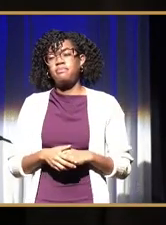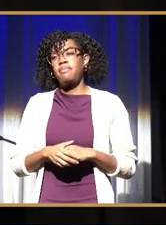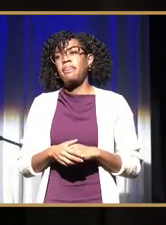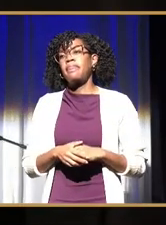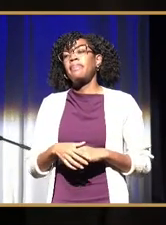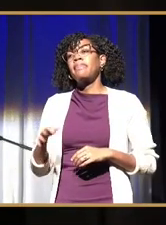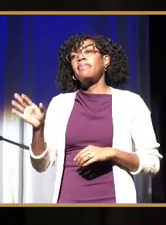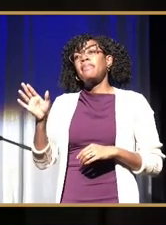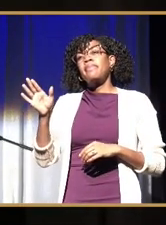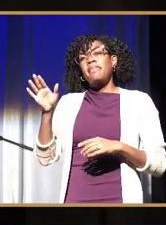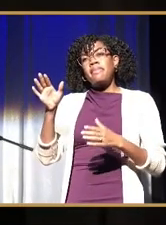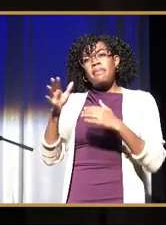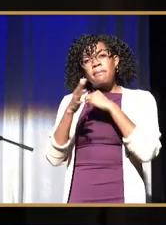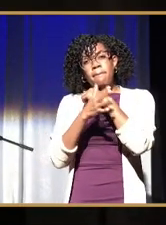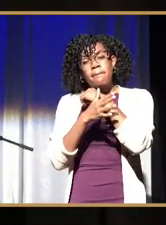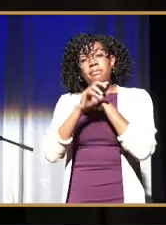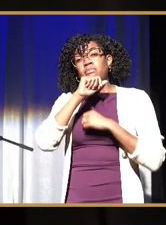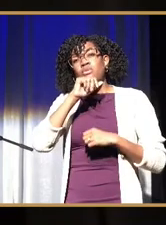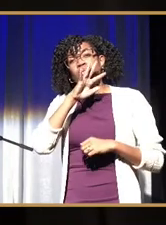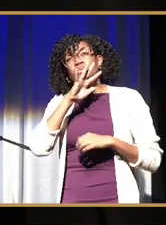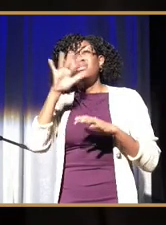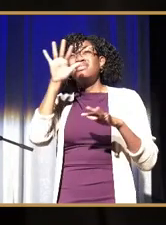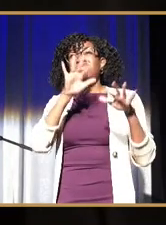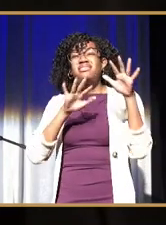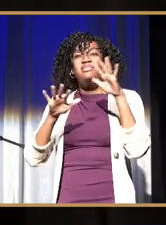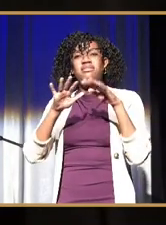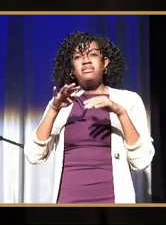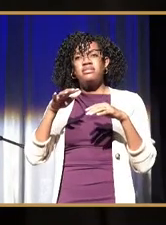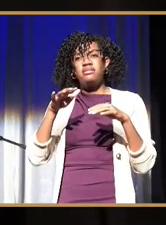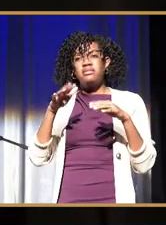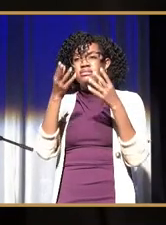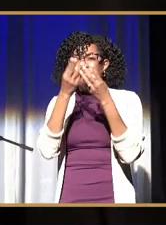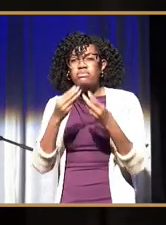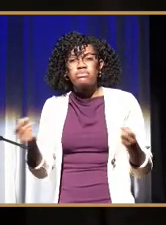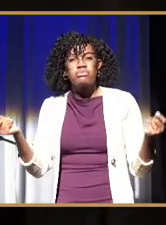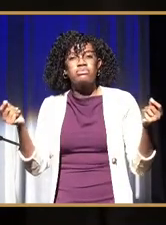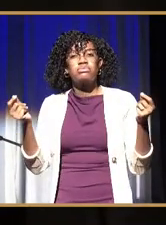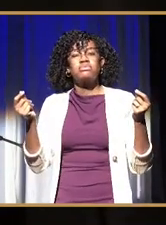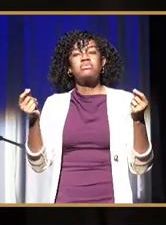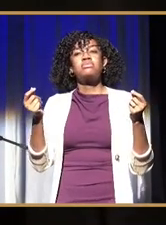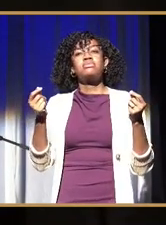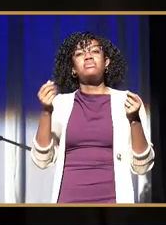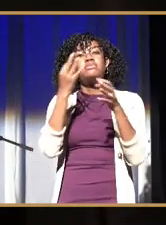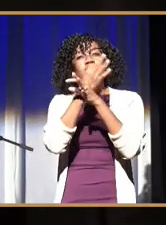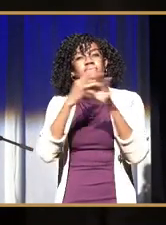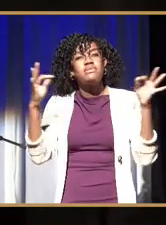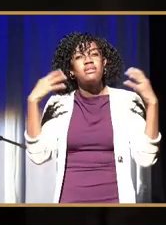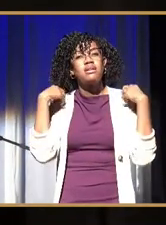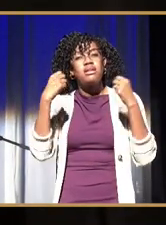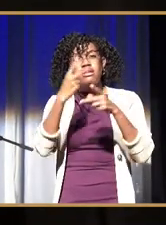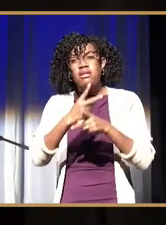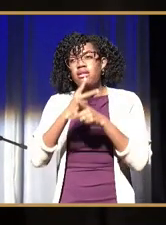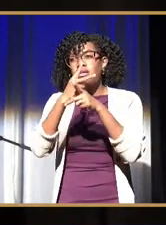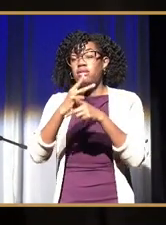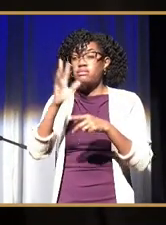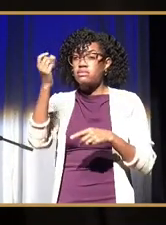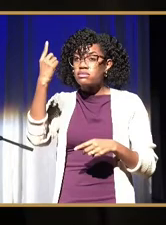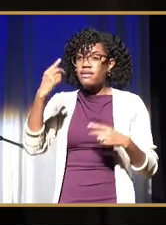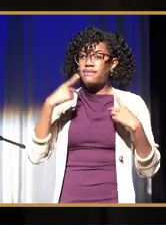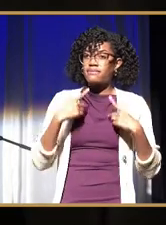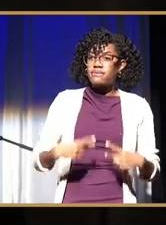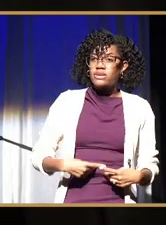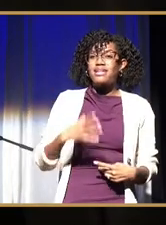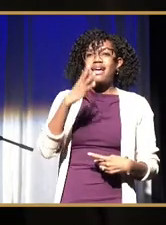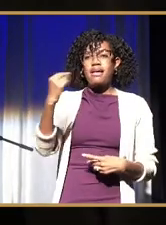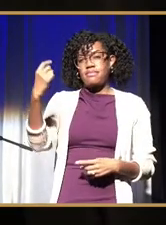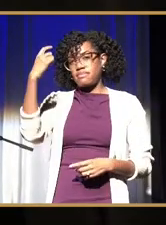It's about ending pollution and infestation. It's about free health care. It's about physical and